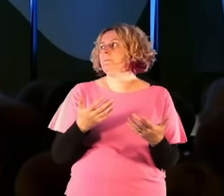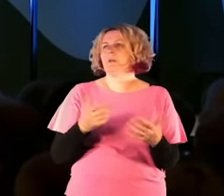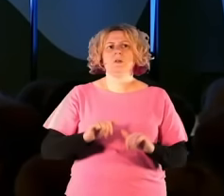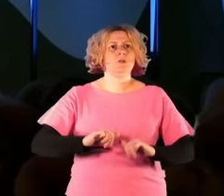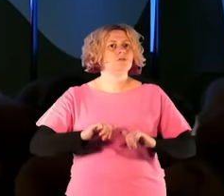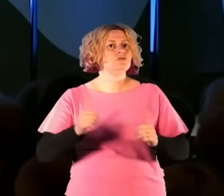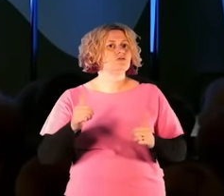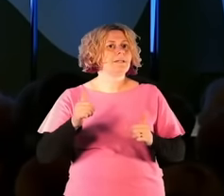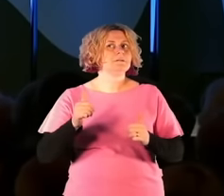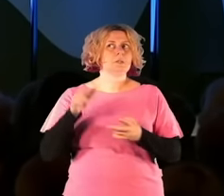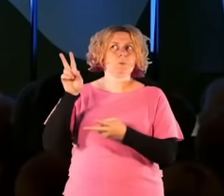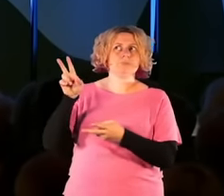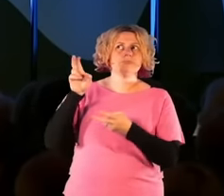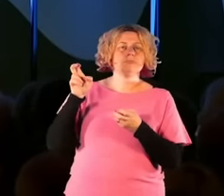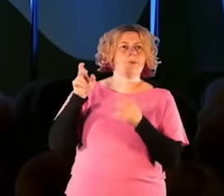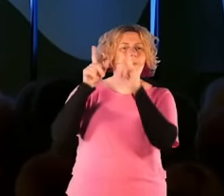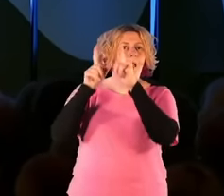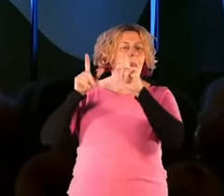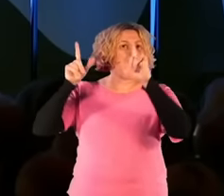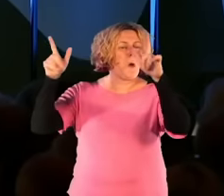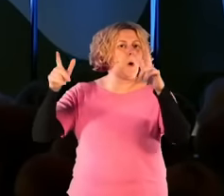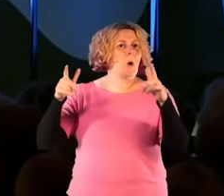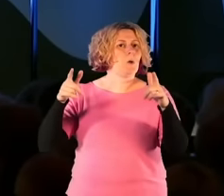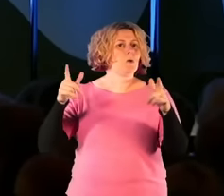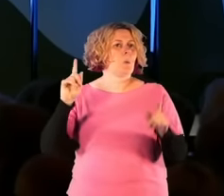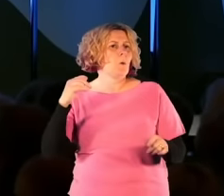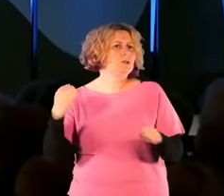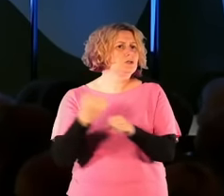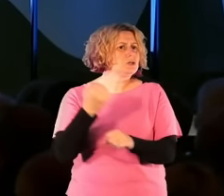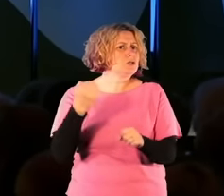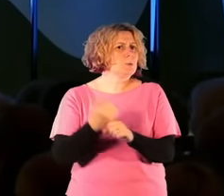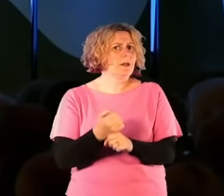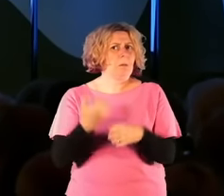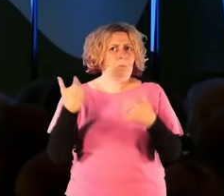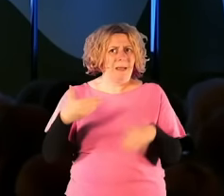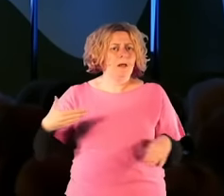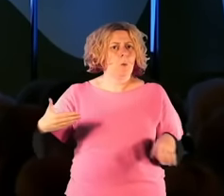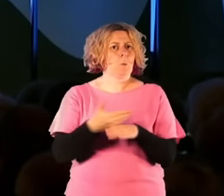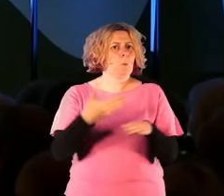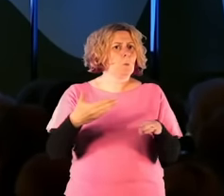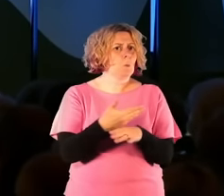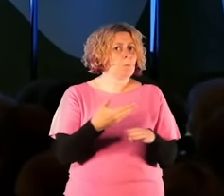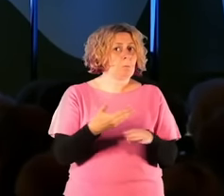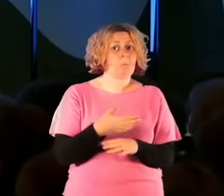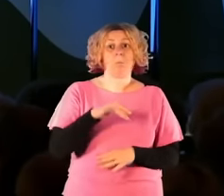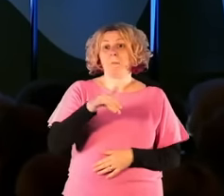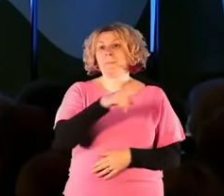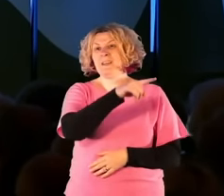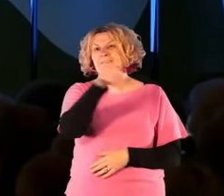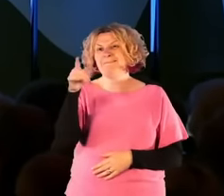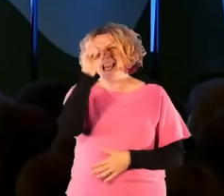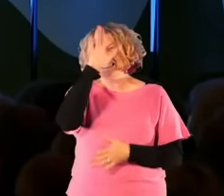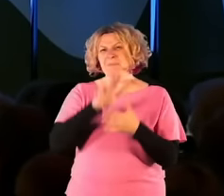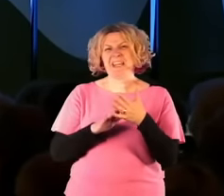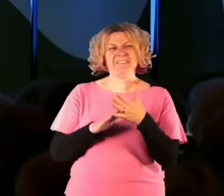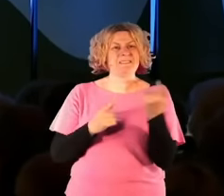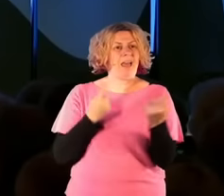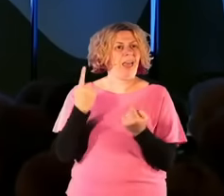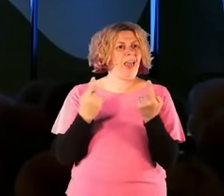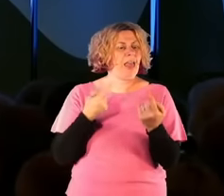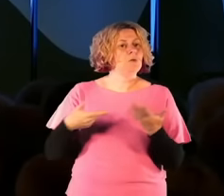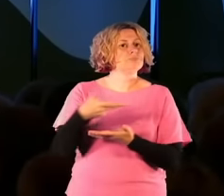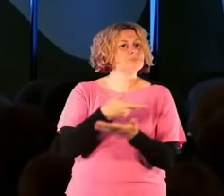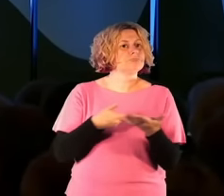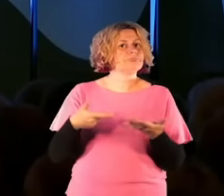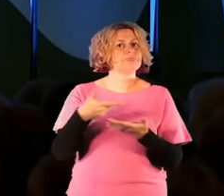what the Lord is doing. It's great as the word goes out, the Lord has been at work. I don't know if you've experienced that yourself. And on Wednesday,